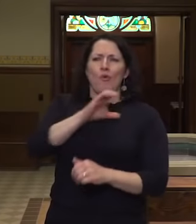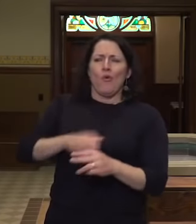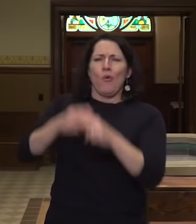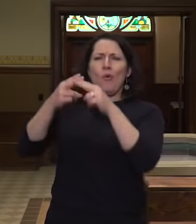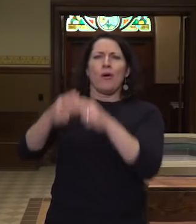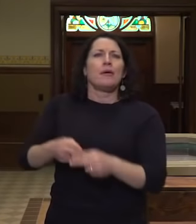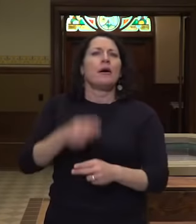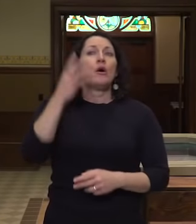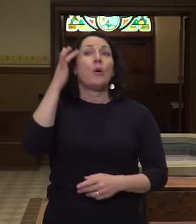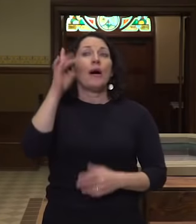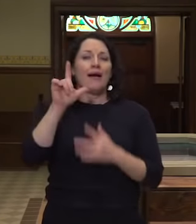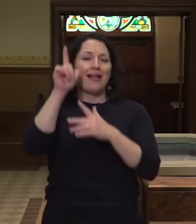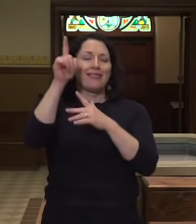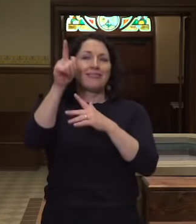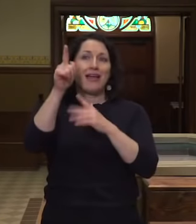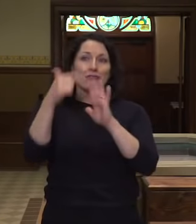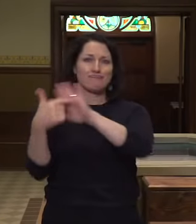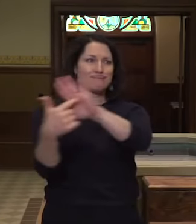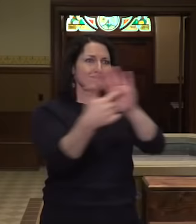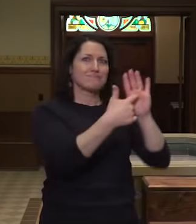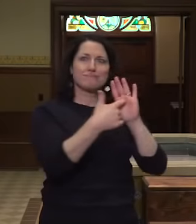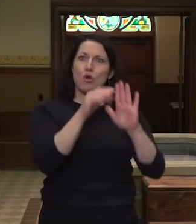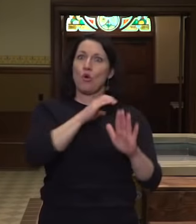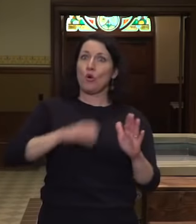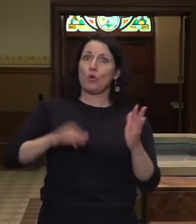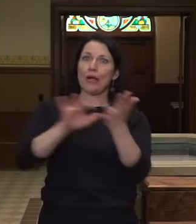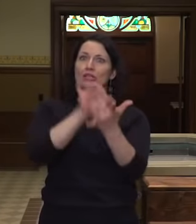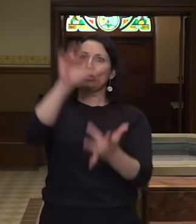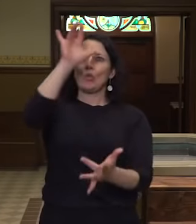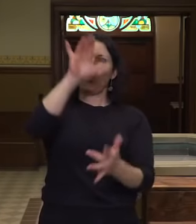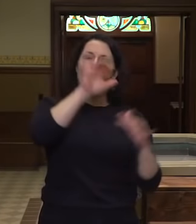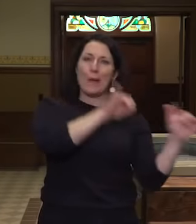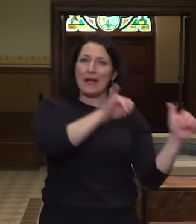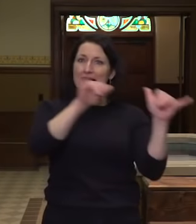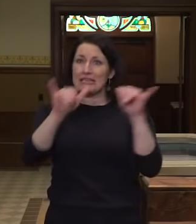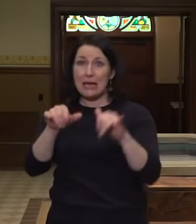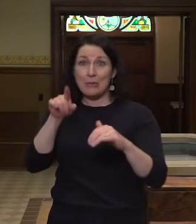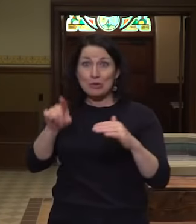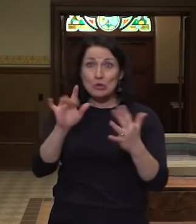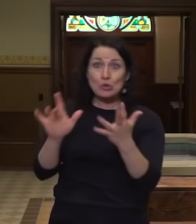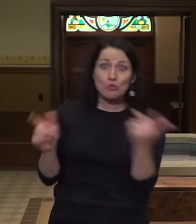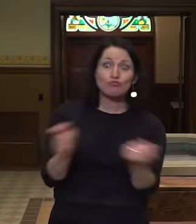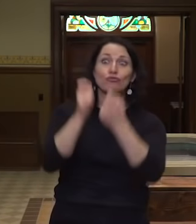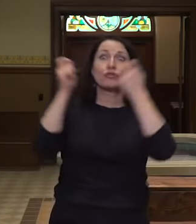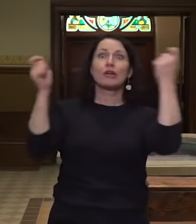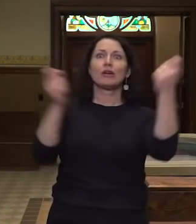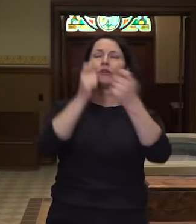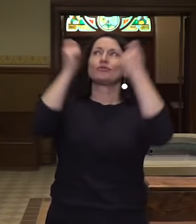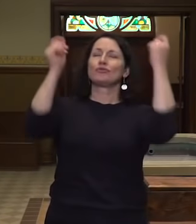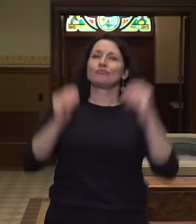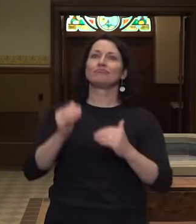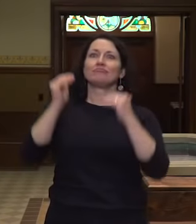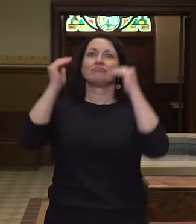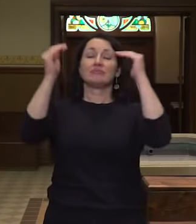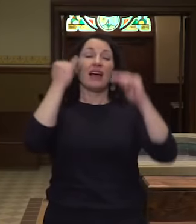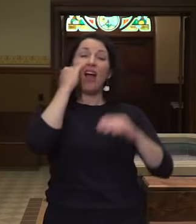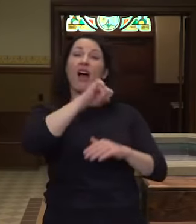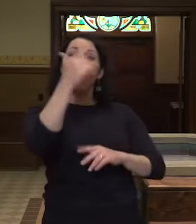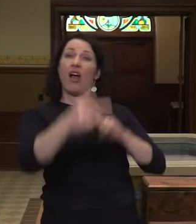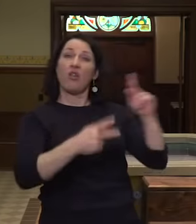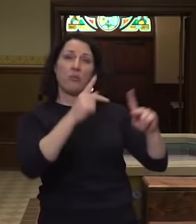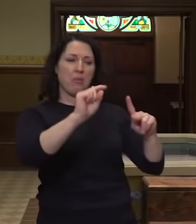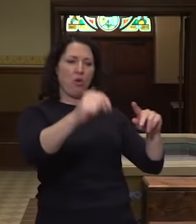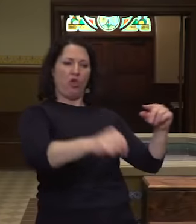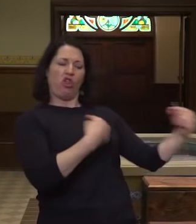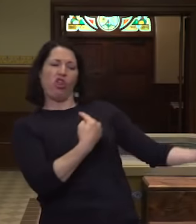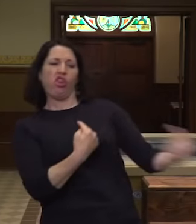is revealed, you may also rejoice exultantly. If you are insulted for the name